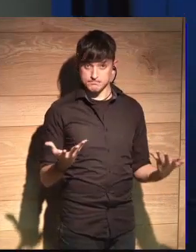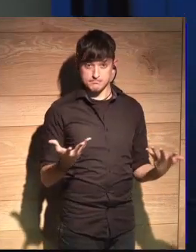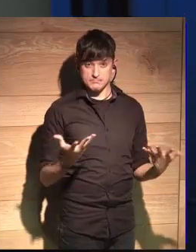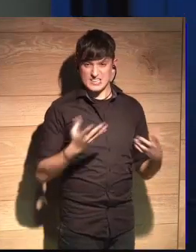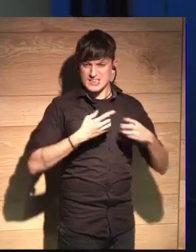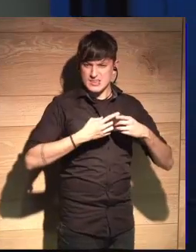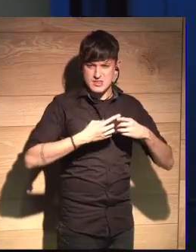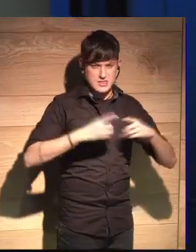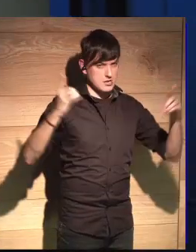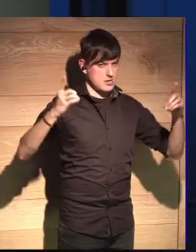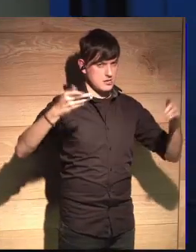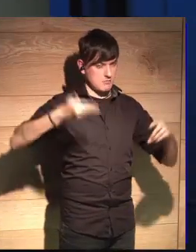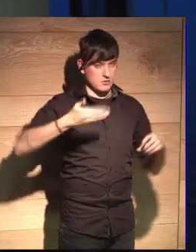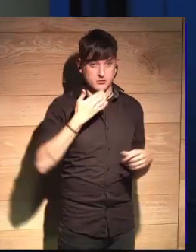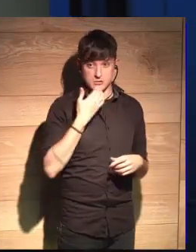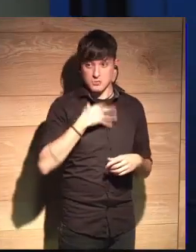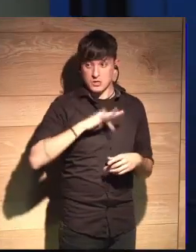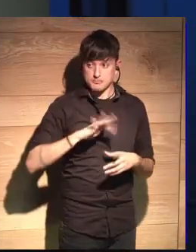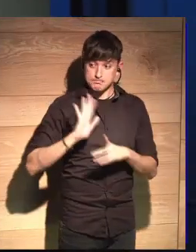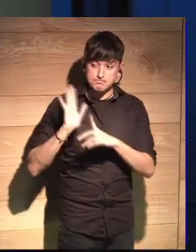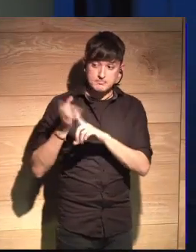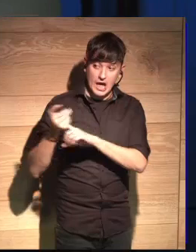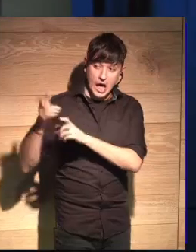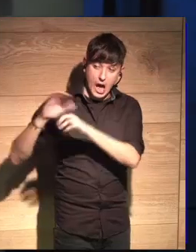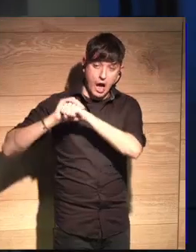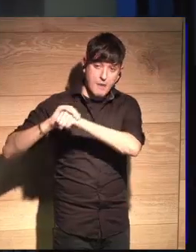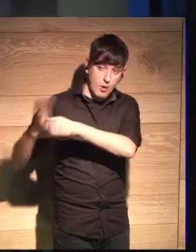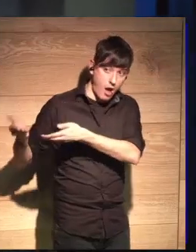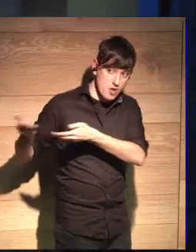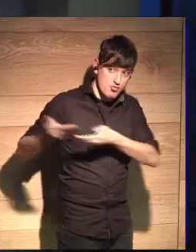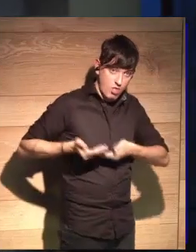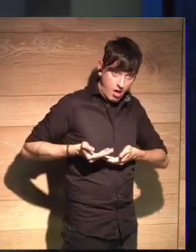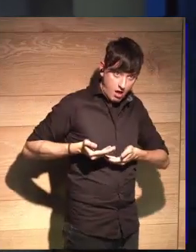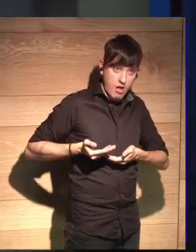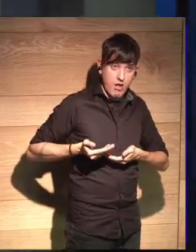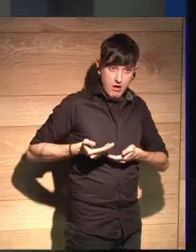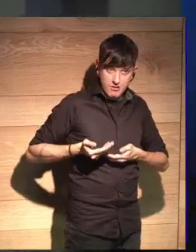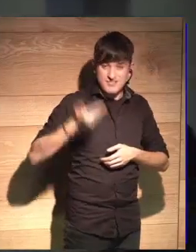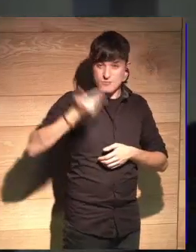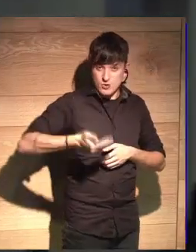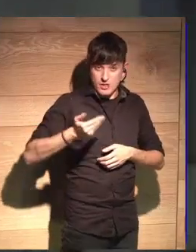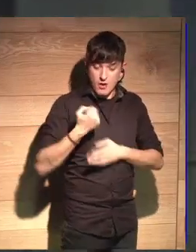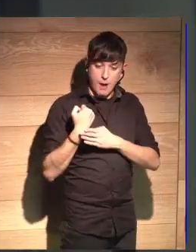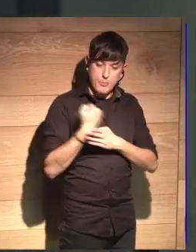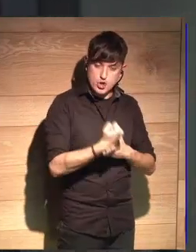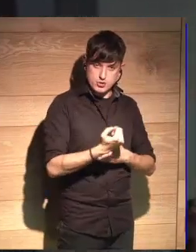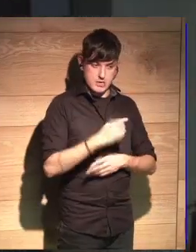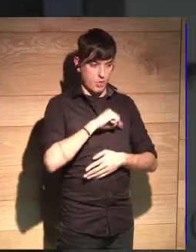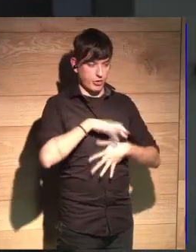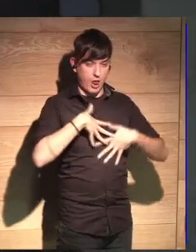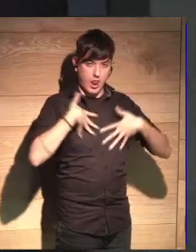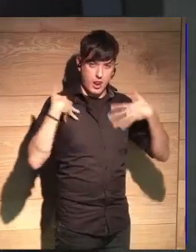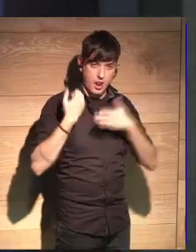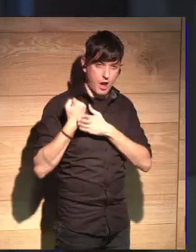get help from friends, if you can turn to friends and get emotional support from them, or if you can get